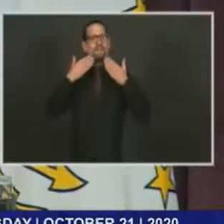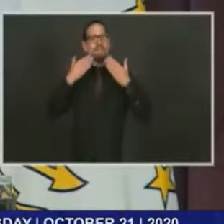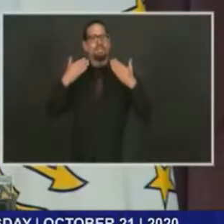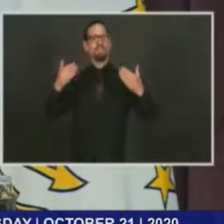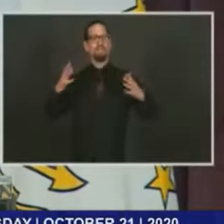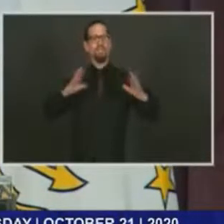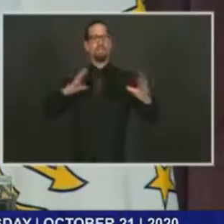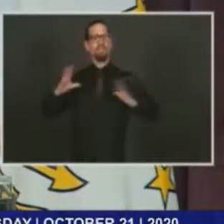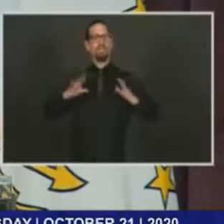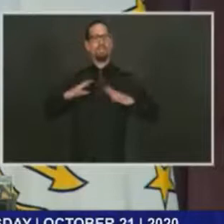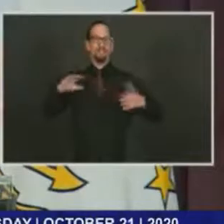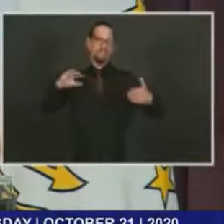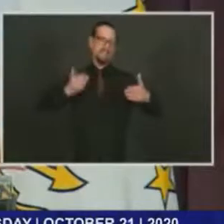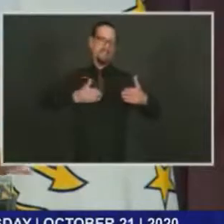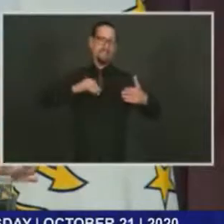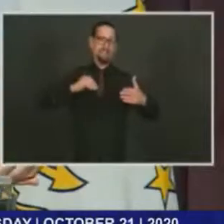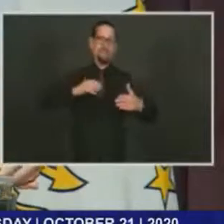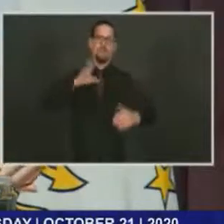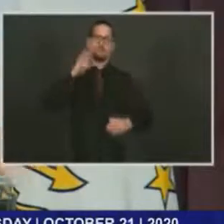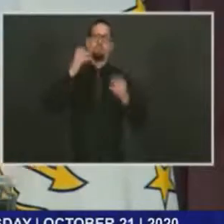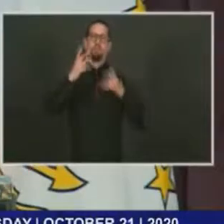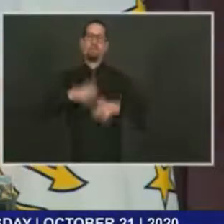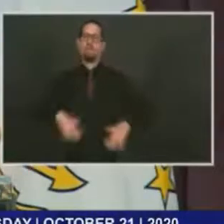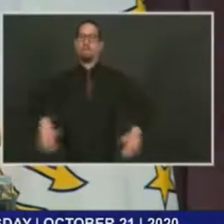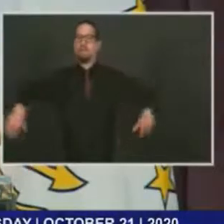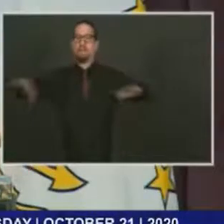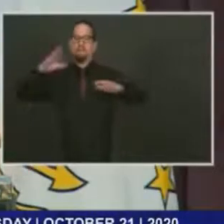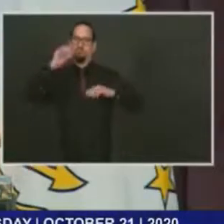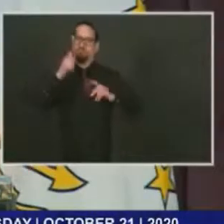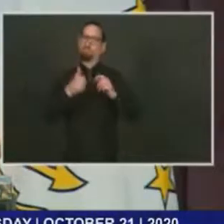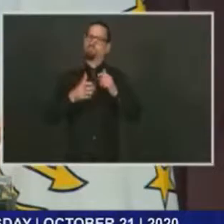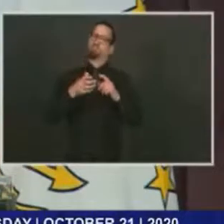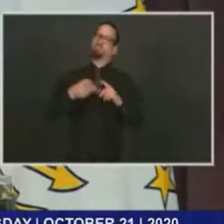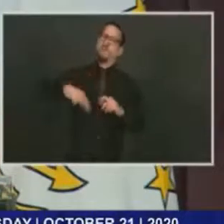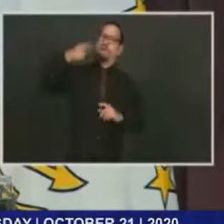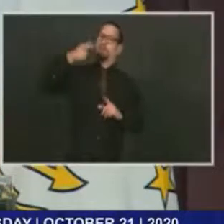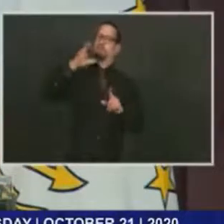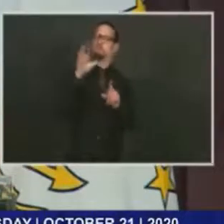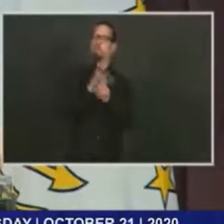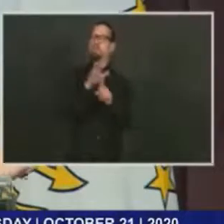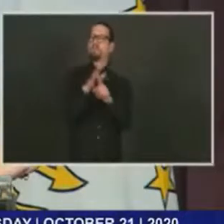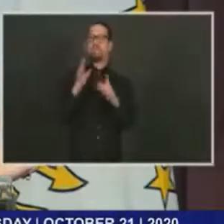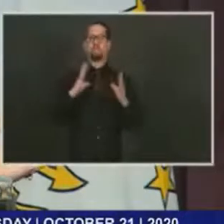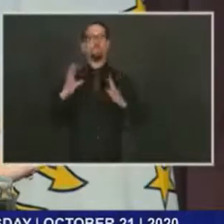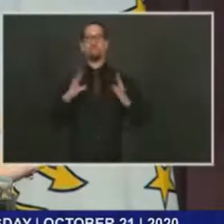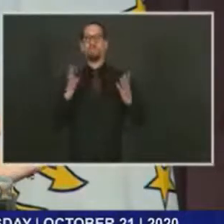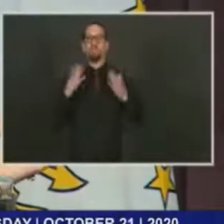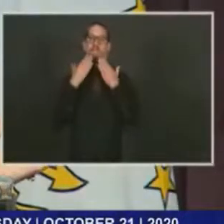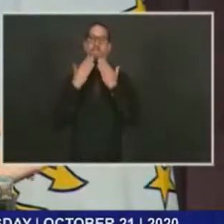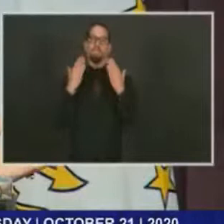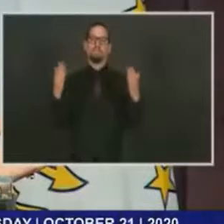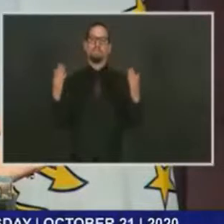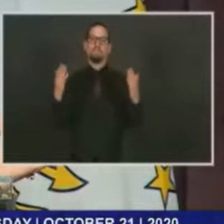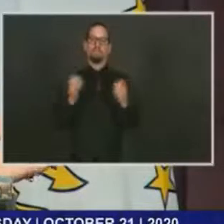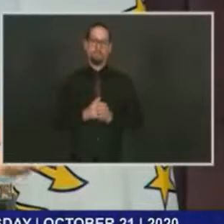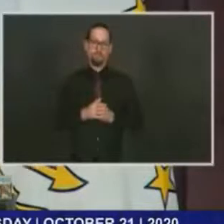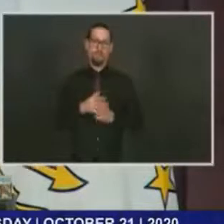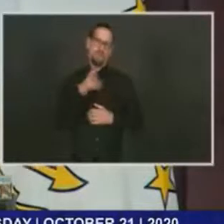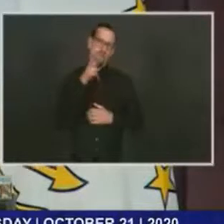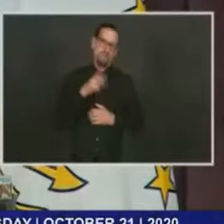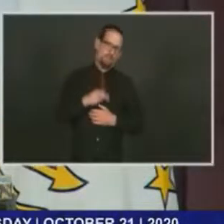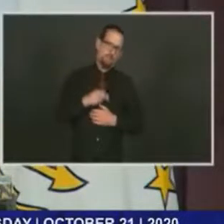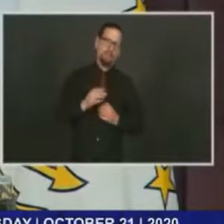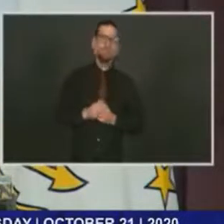great time of year, and it's going to be different this year, like everything about 2020. Thanksgiving is going to be different.